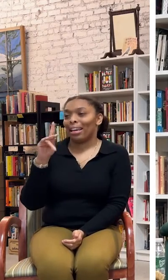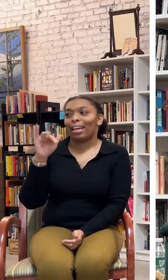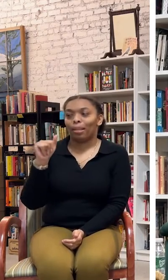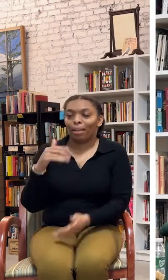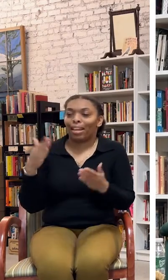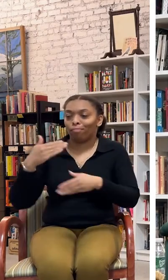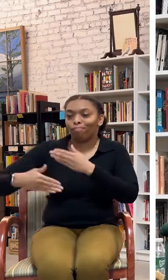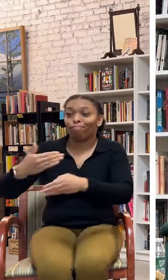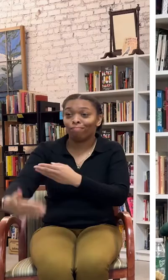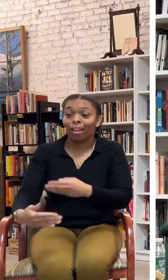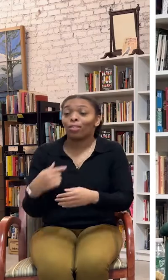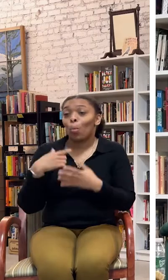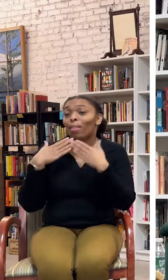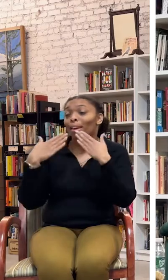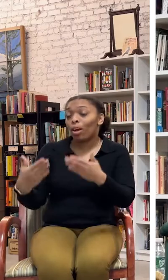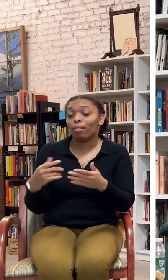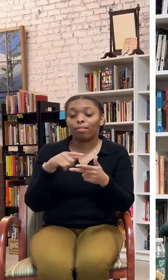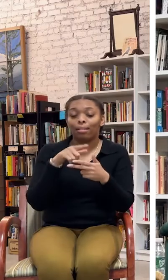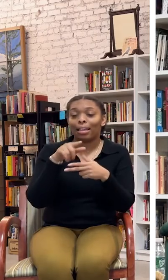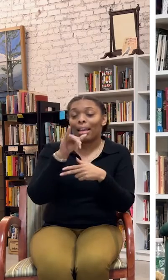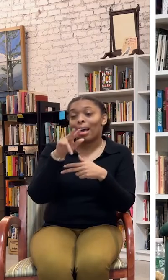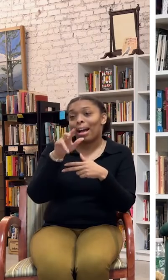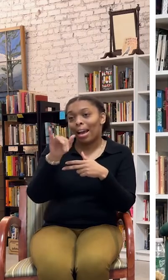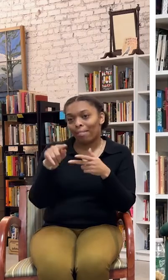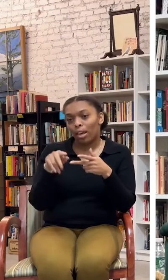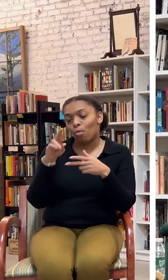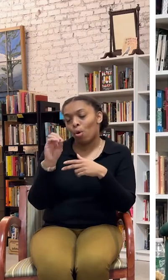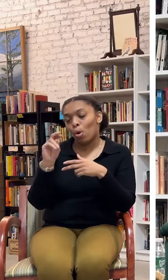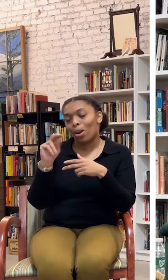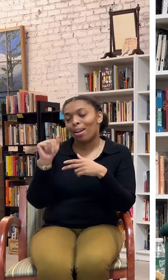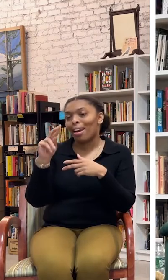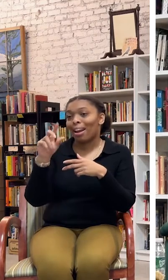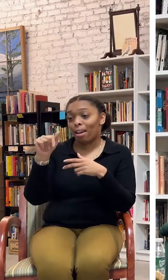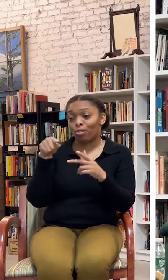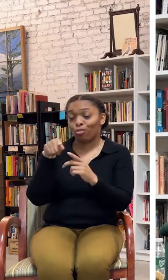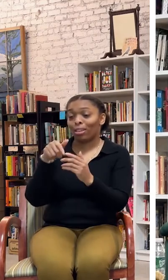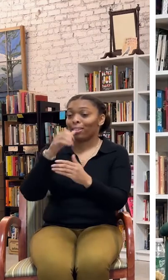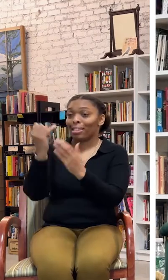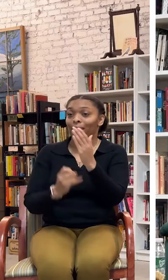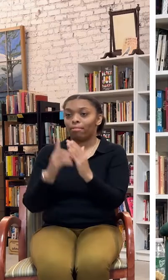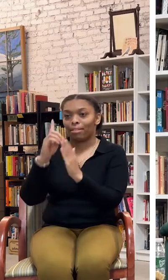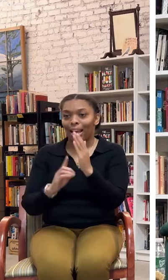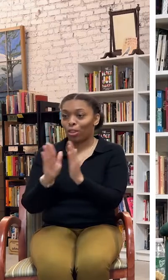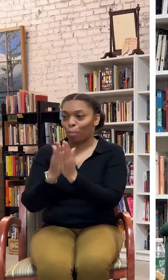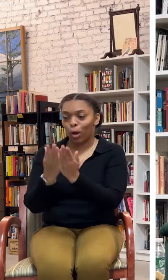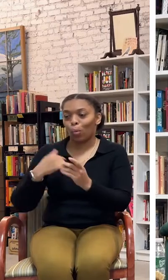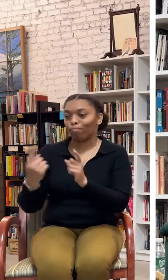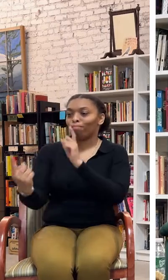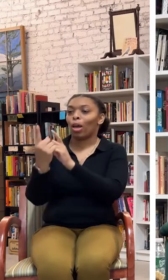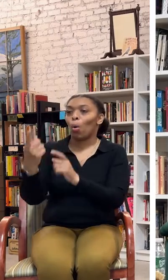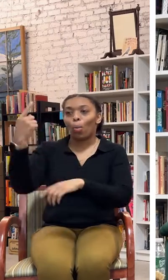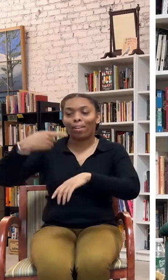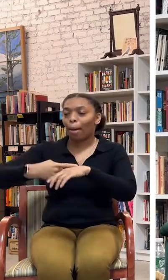But I want to thank Rakia, Ivy, Renata, who designed the book. We met one time, and she put all of those pages and